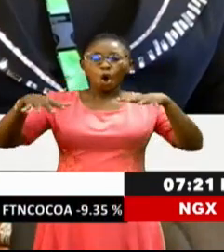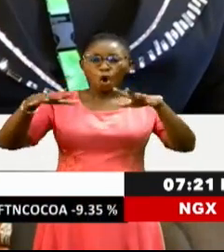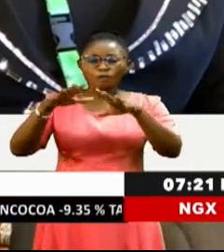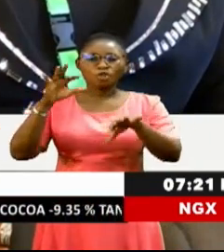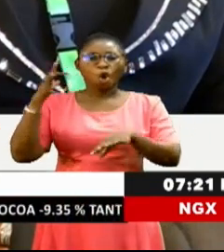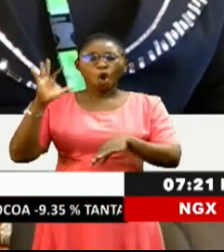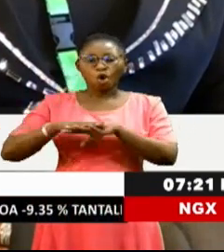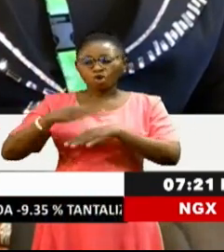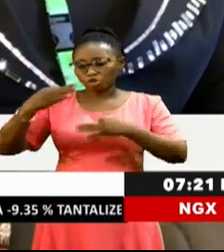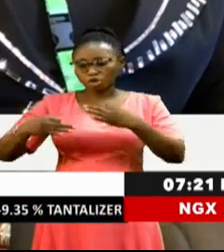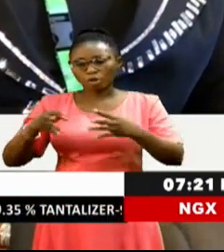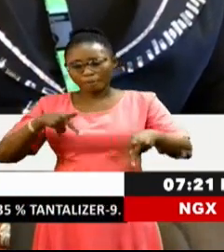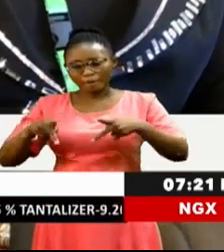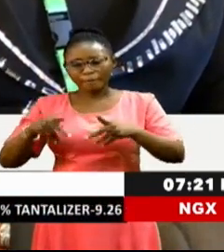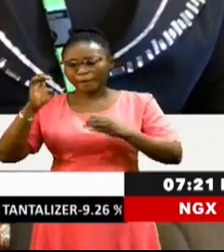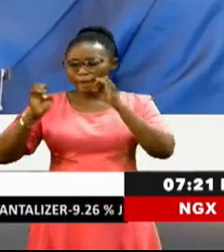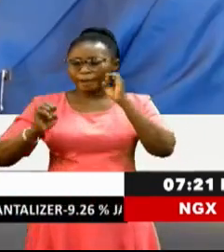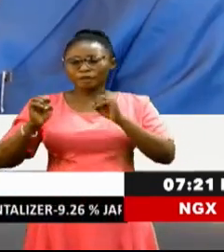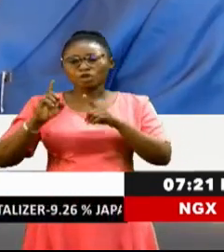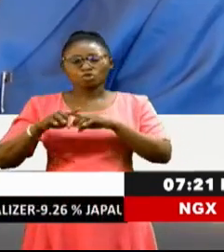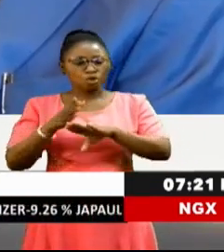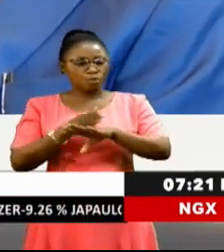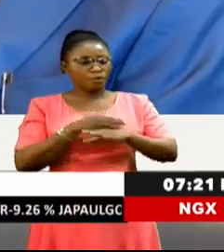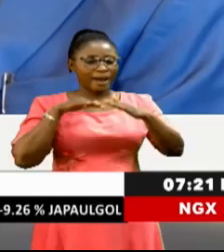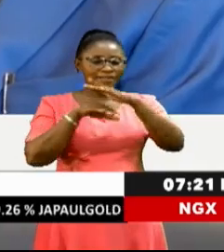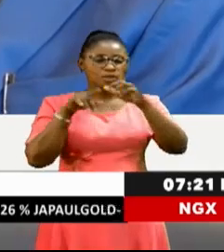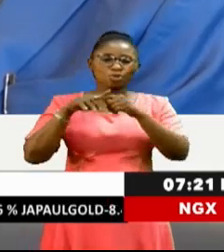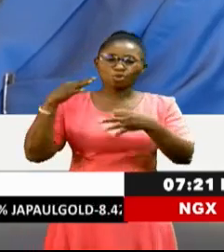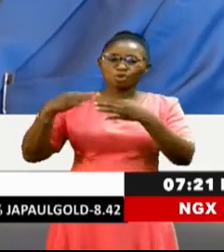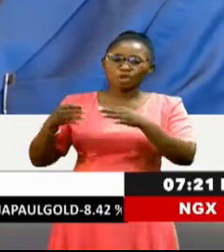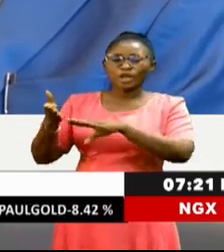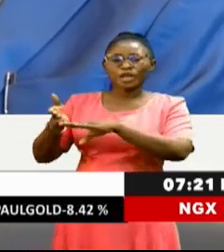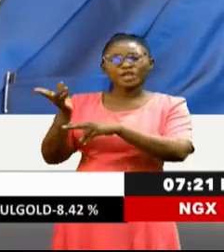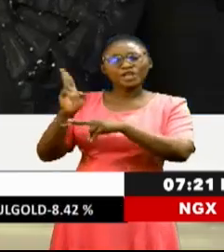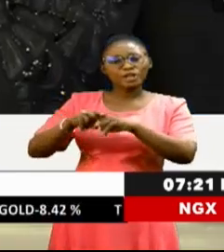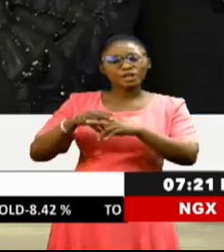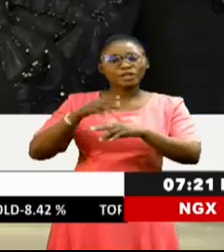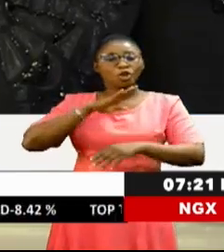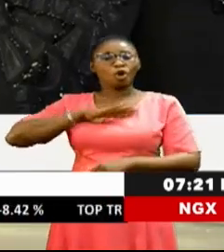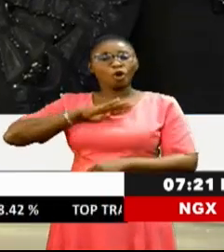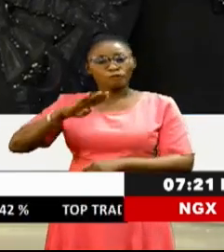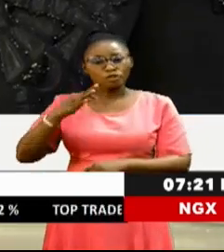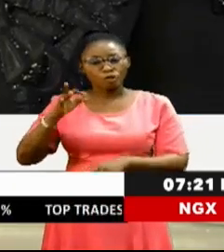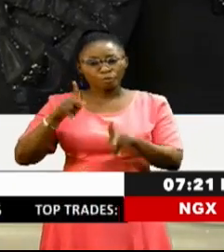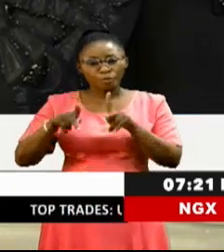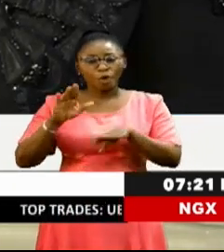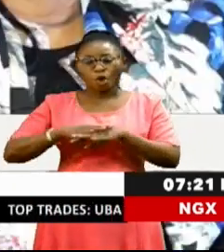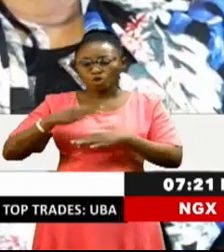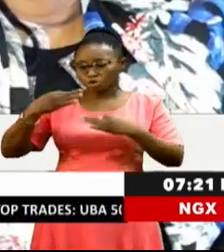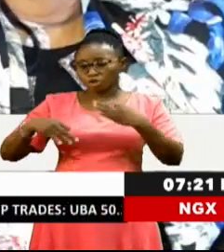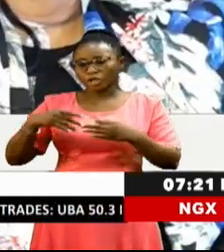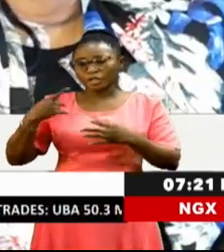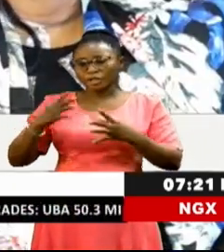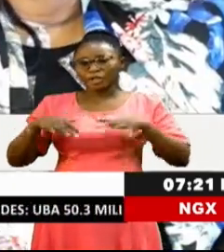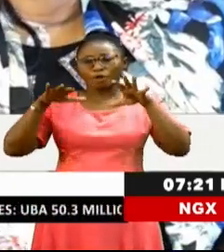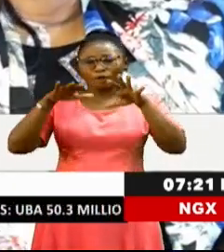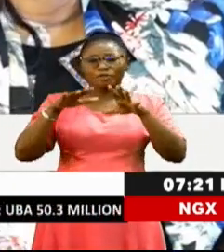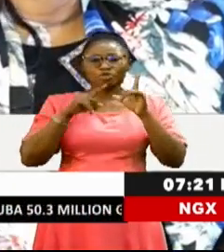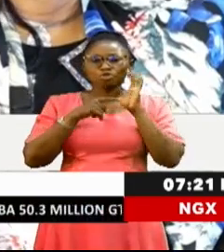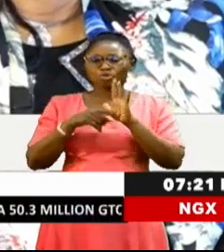Performance Evaluation is aimed at improving access to justice and boosting the confidence of the people on the judiciary. The conference